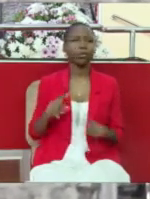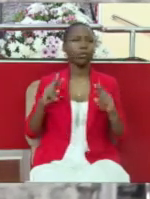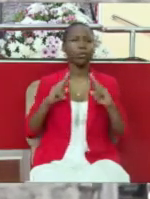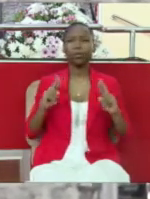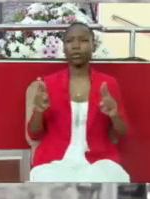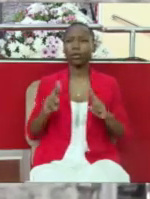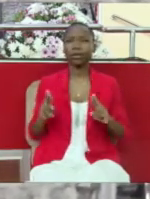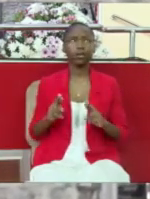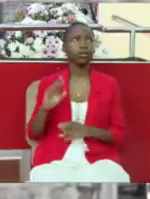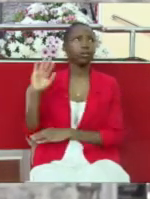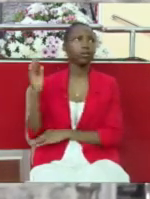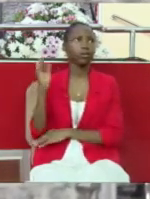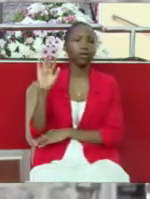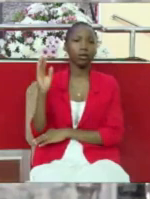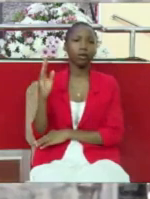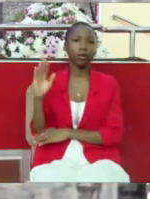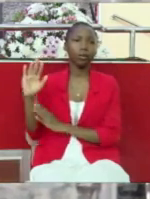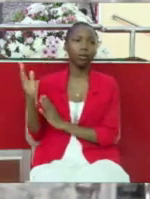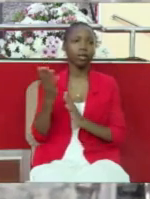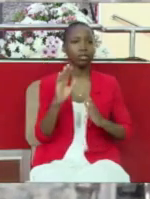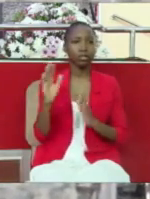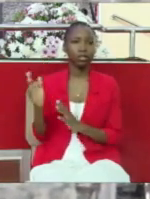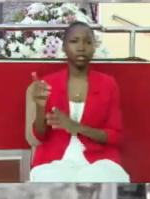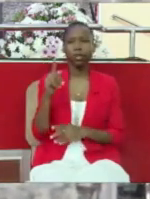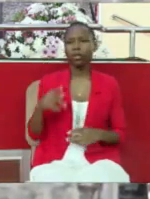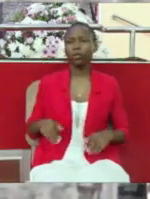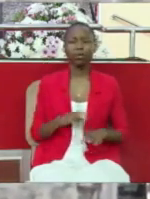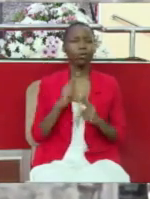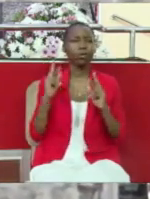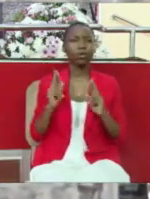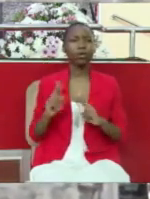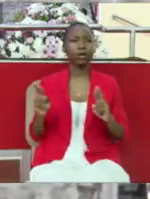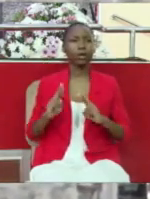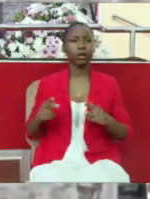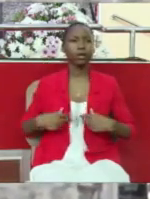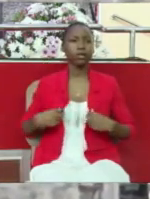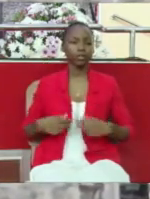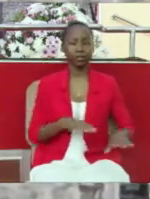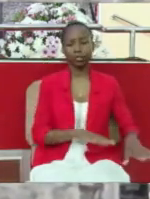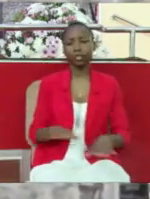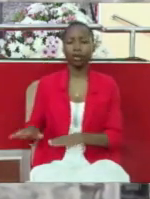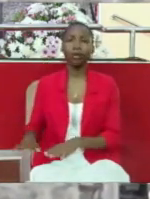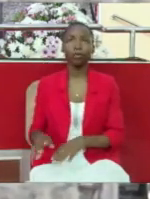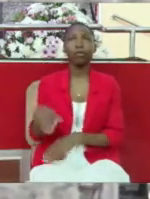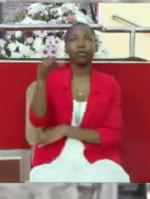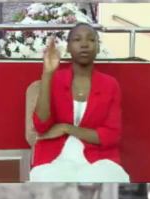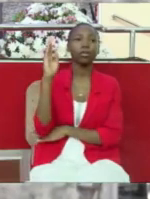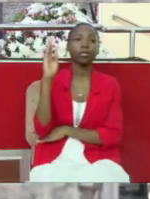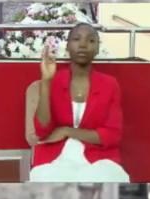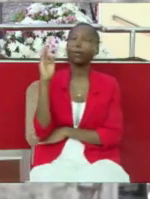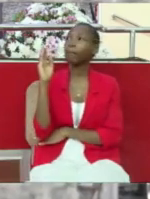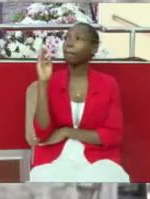tayari kupunga mitende yako? Are you ready to lay your clocks before him? Uko tayari kuachilia punda wako? And be his wise and reliable donkey.